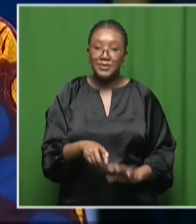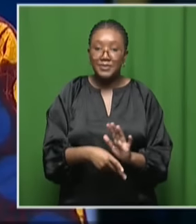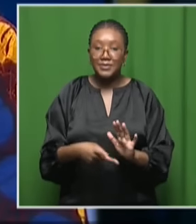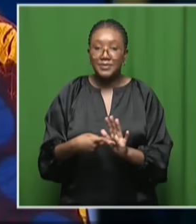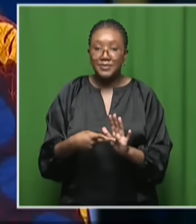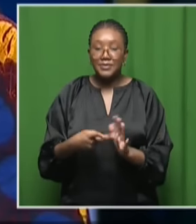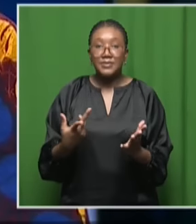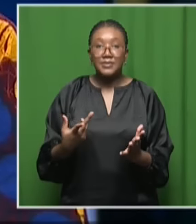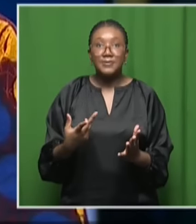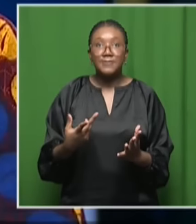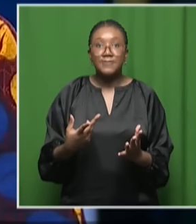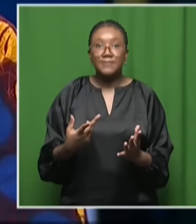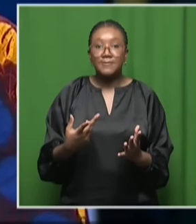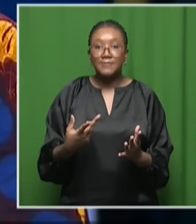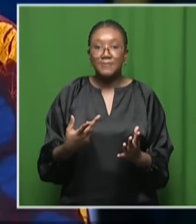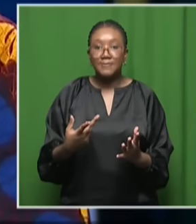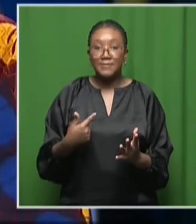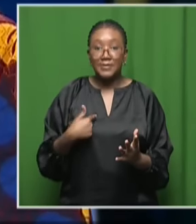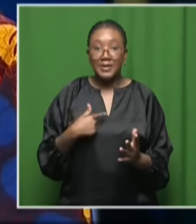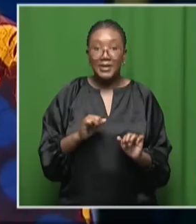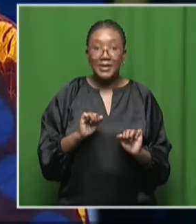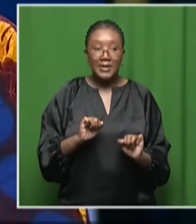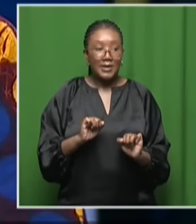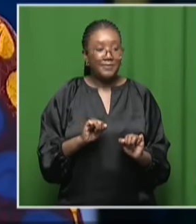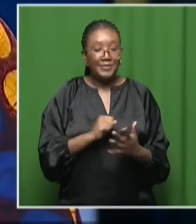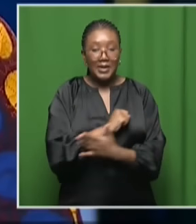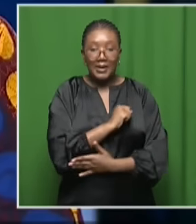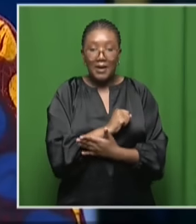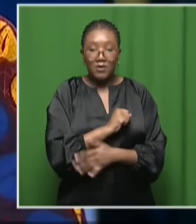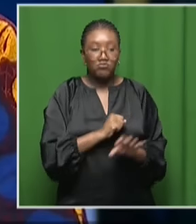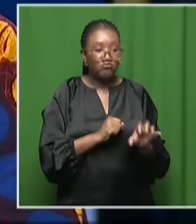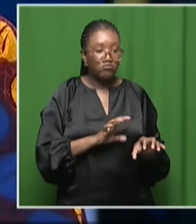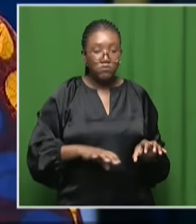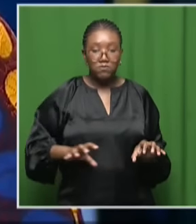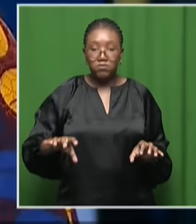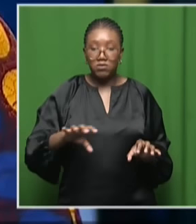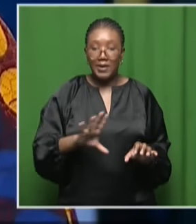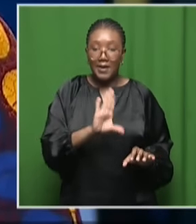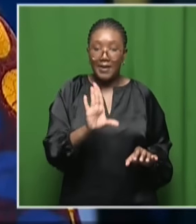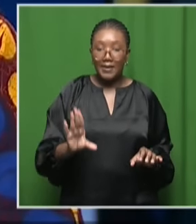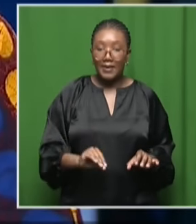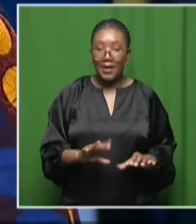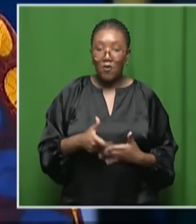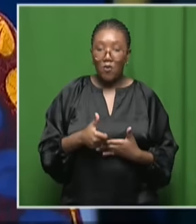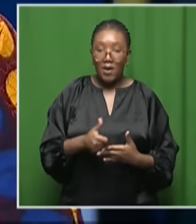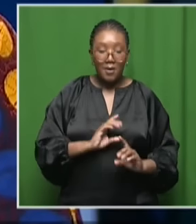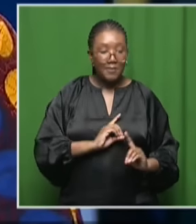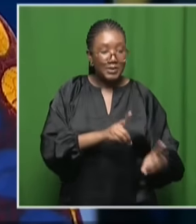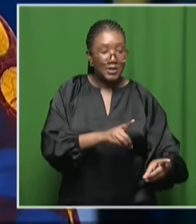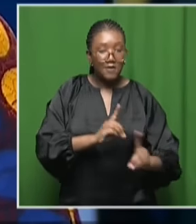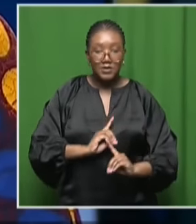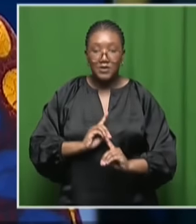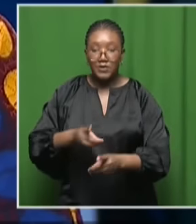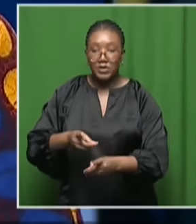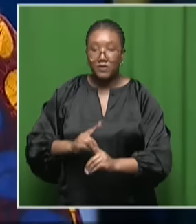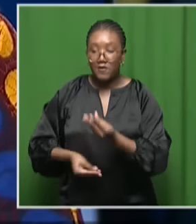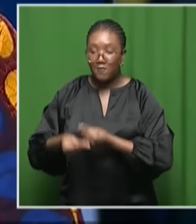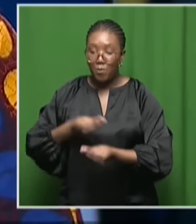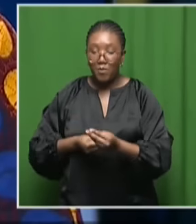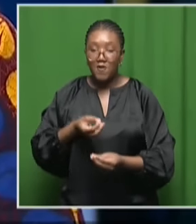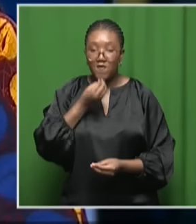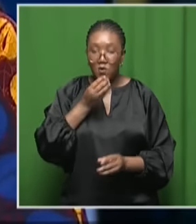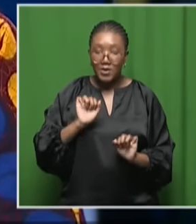to develop domestic food systems in countries on the African continent so that we can be self-sustaining and